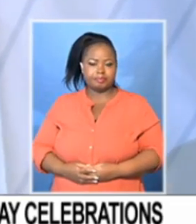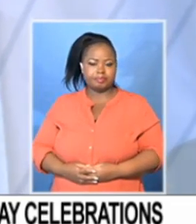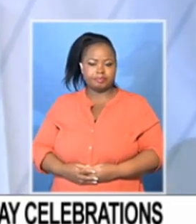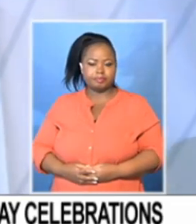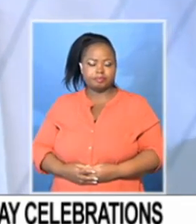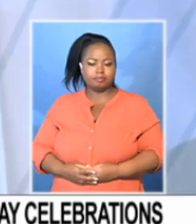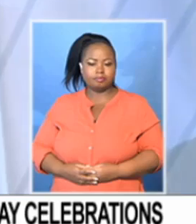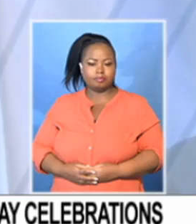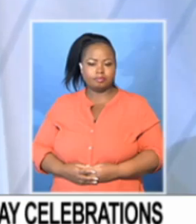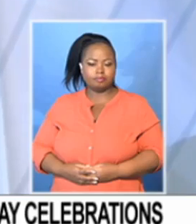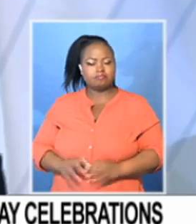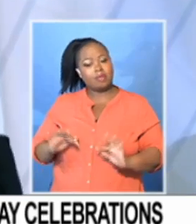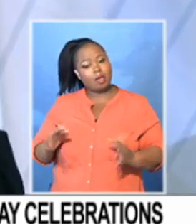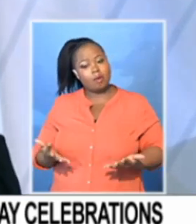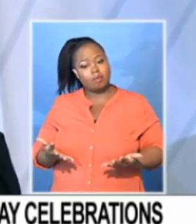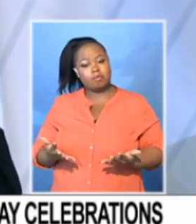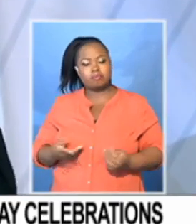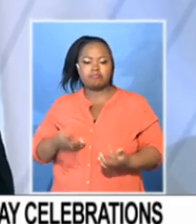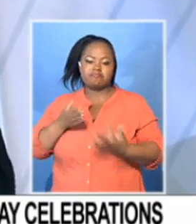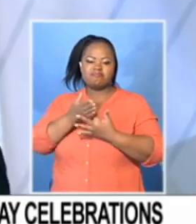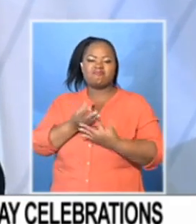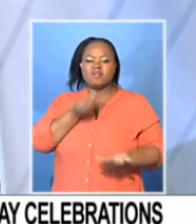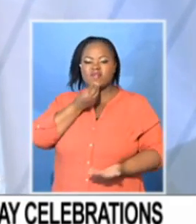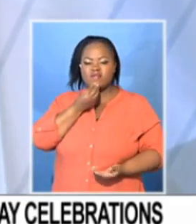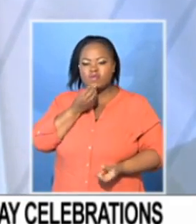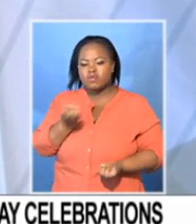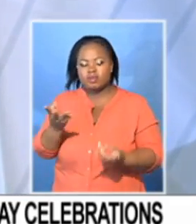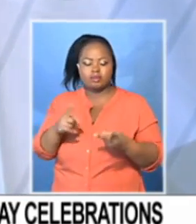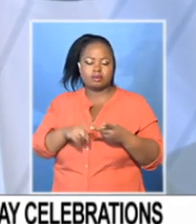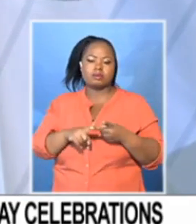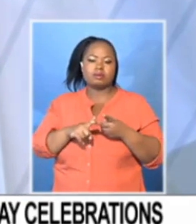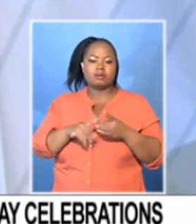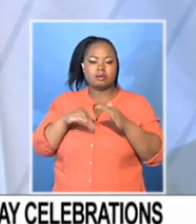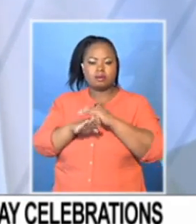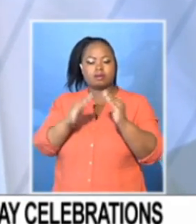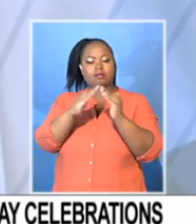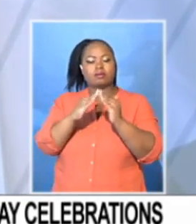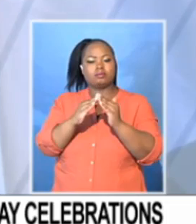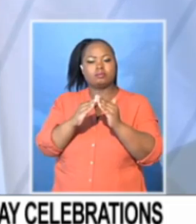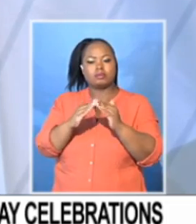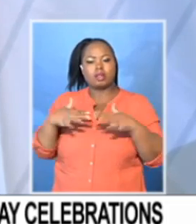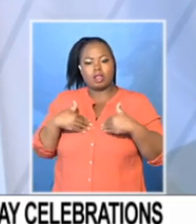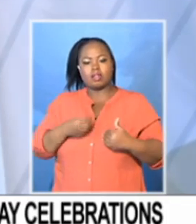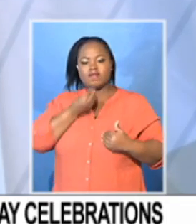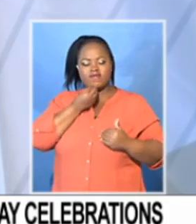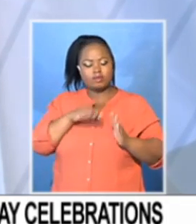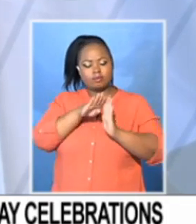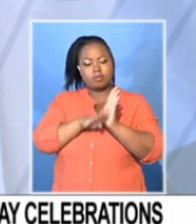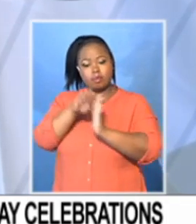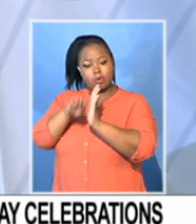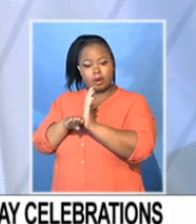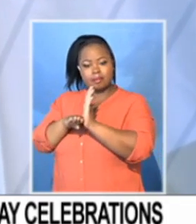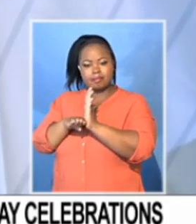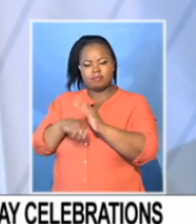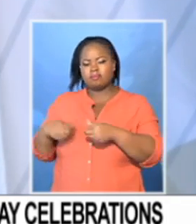Through the Households Food and Nutrition Program run by the Department